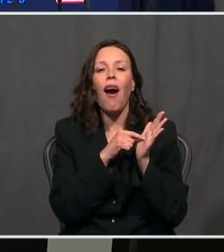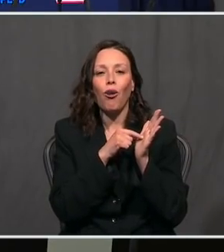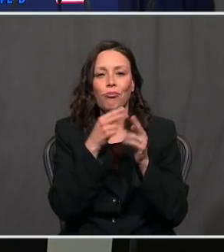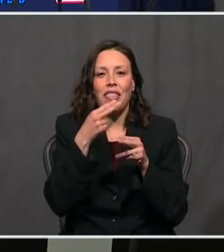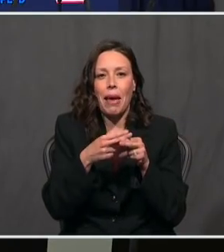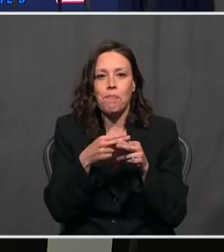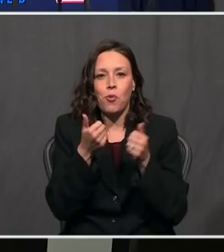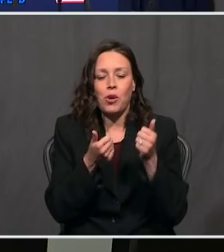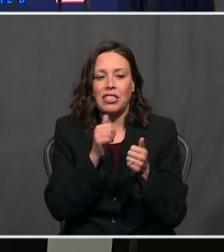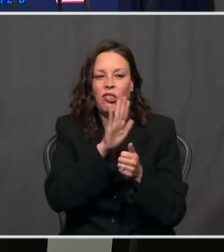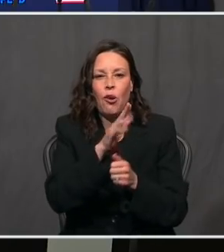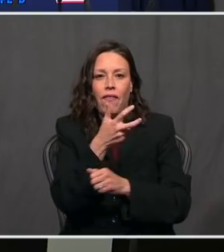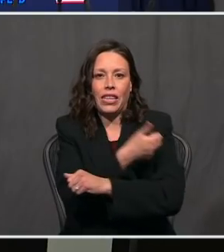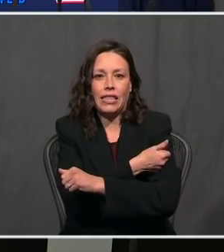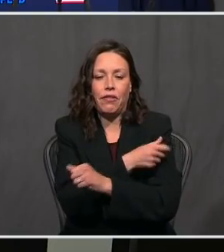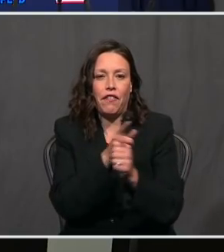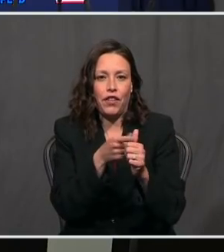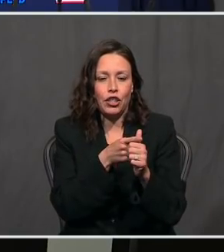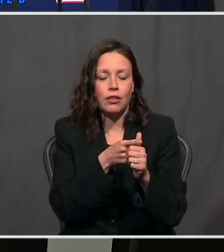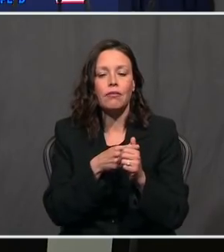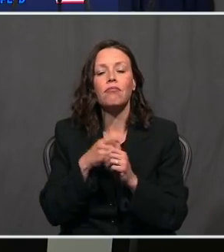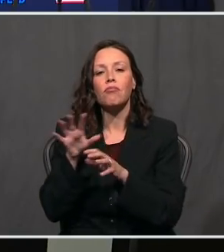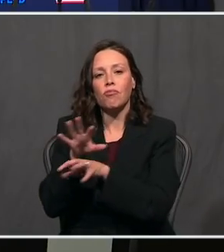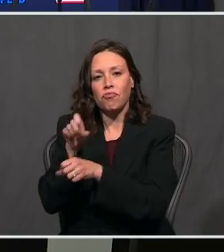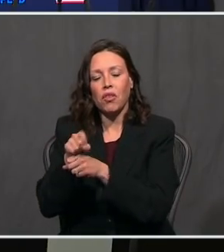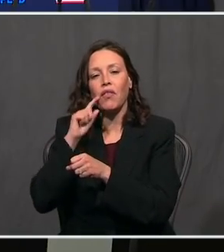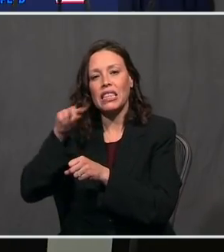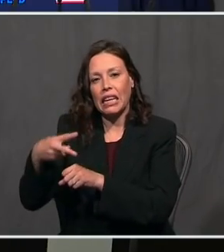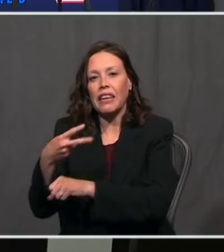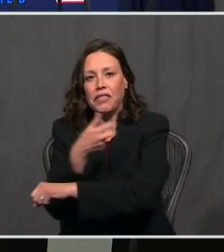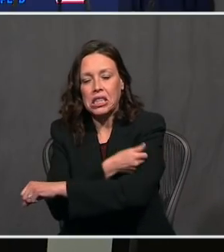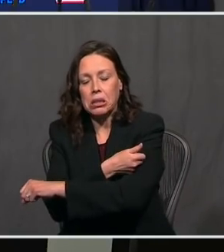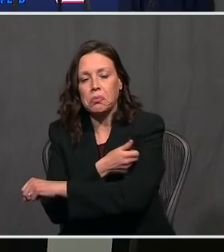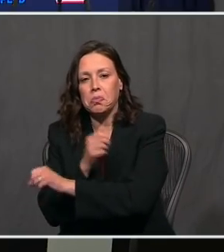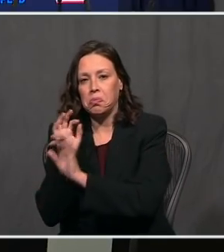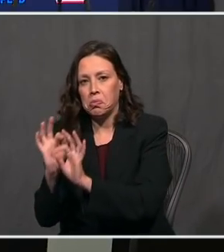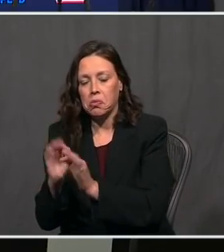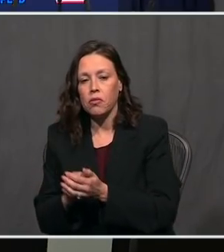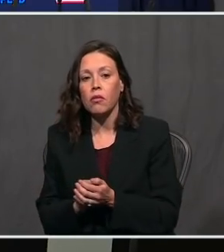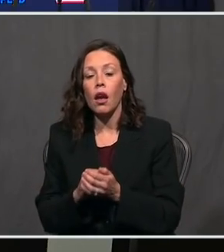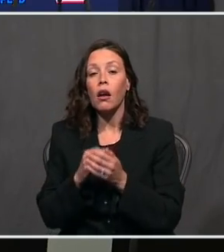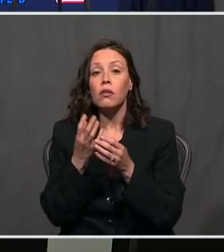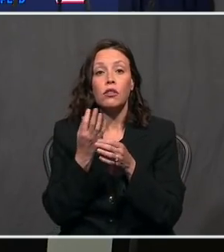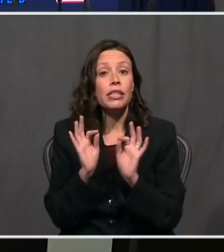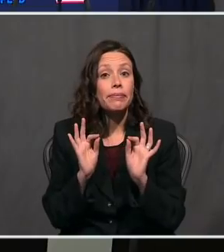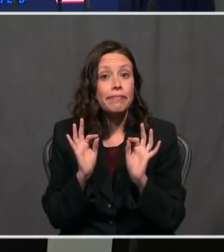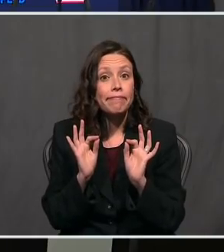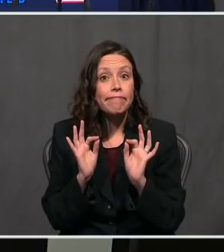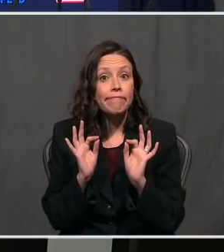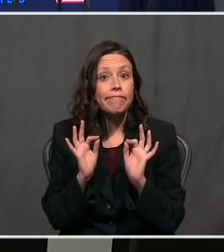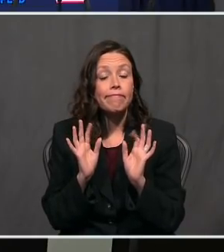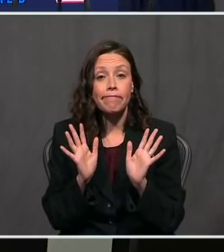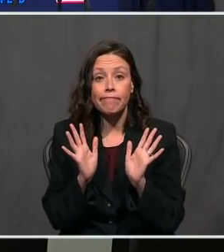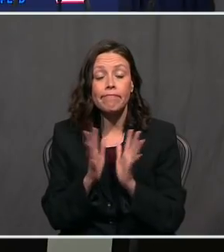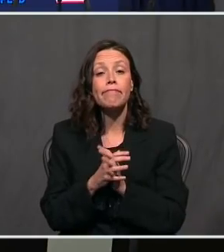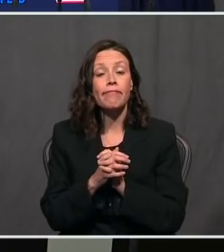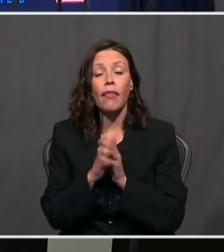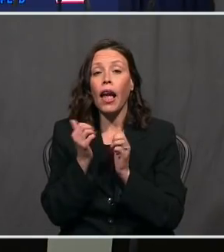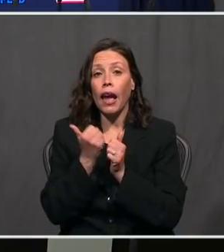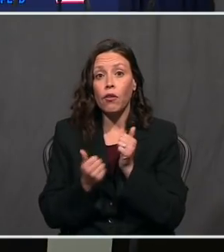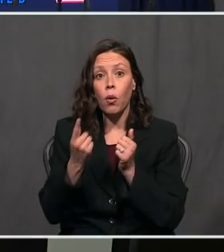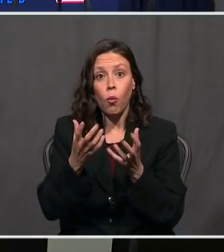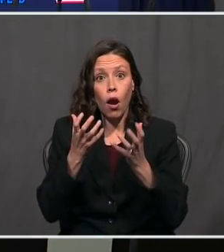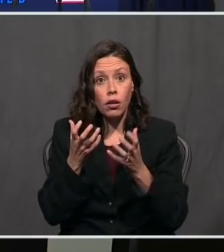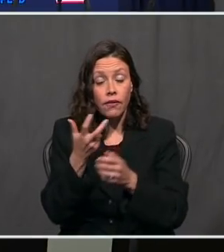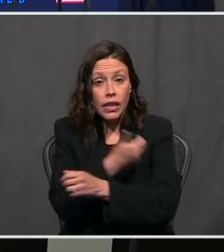is. So, and then the last thing I would say is there's no cost to the consumer. So everyone that